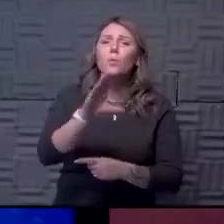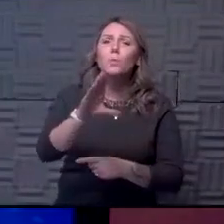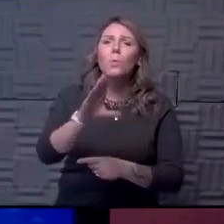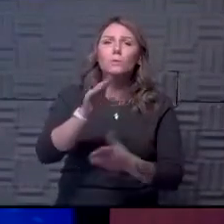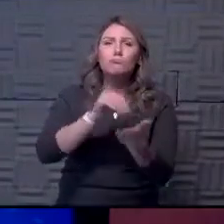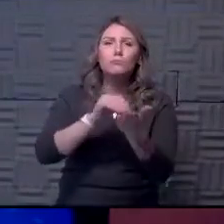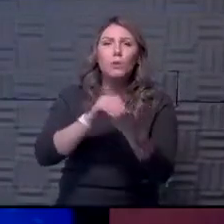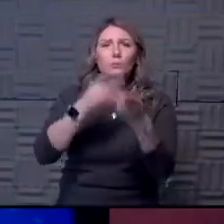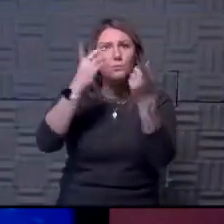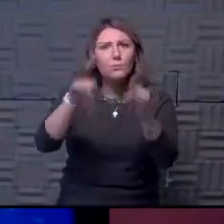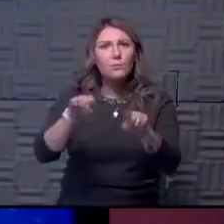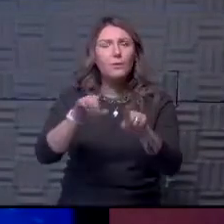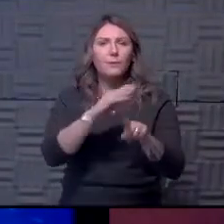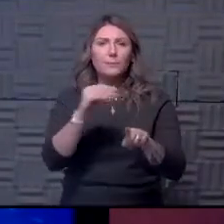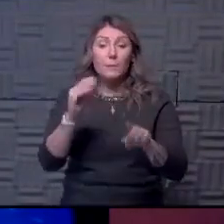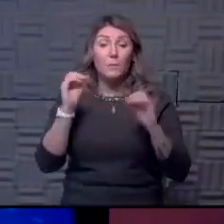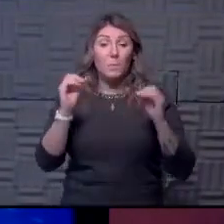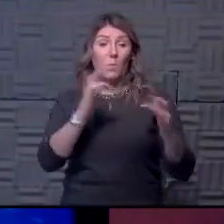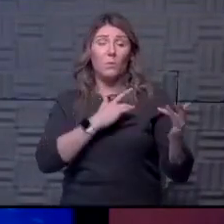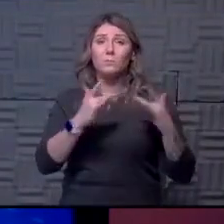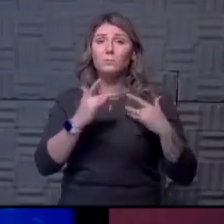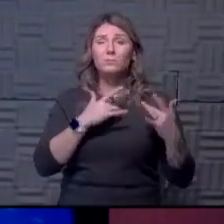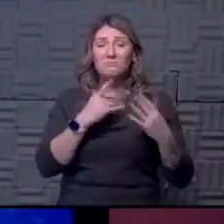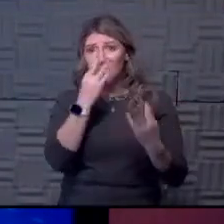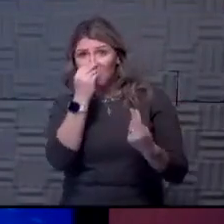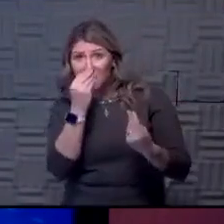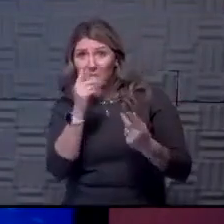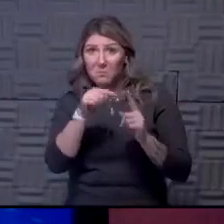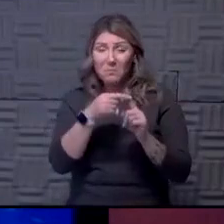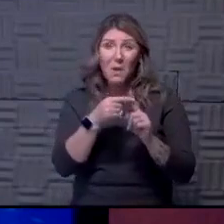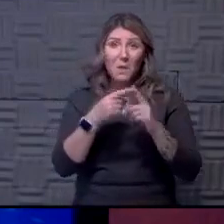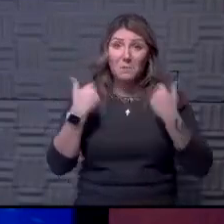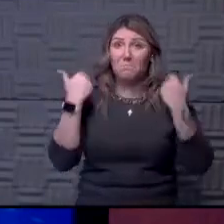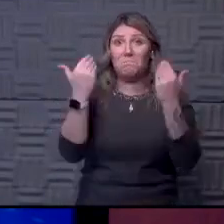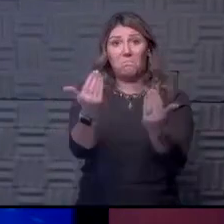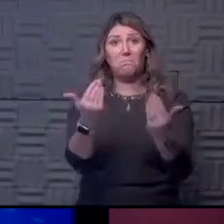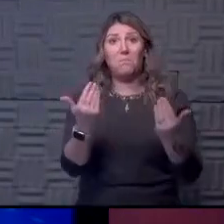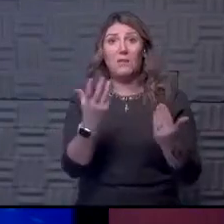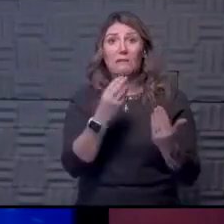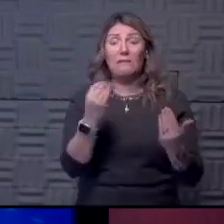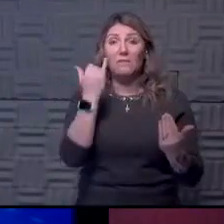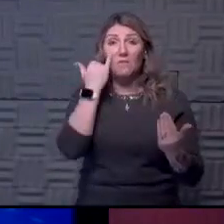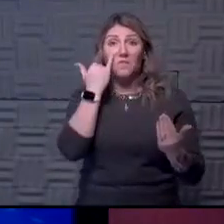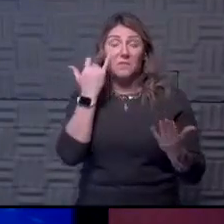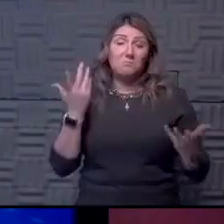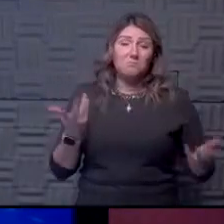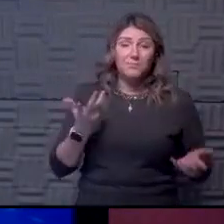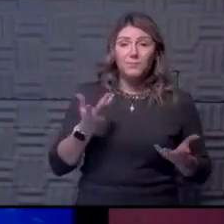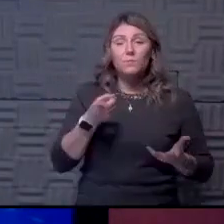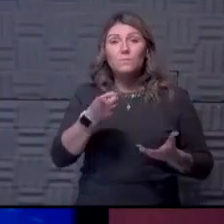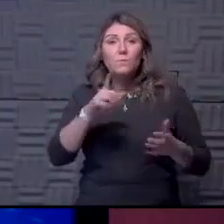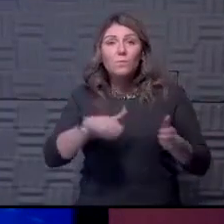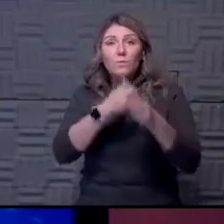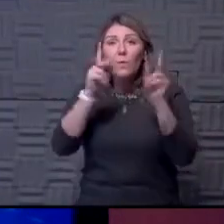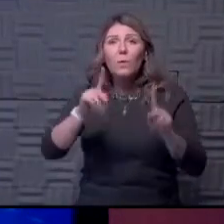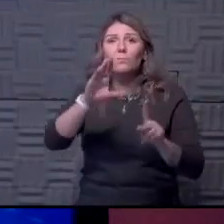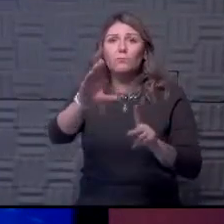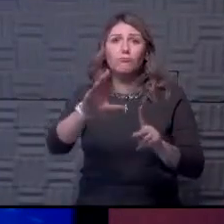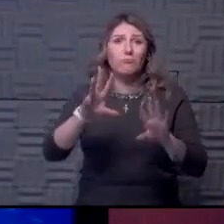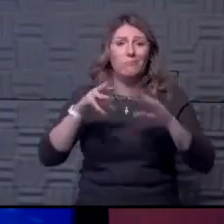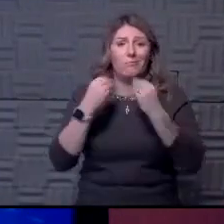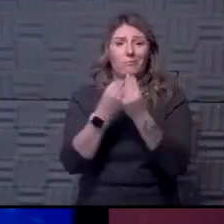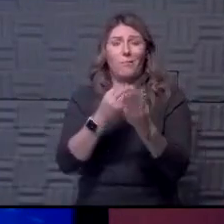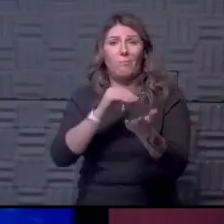but probably go ahead and think about going and proceeding, or some areas, if you follow with your family medicine physician for